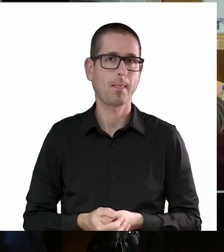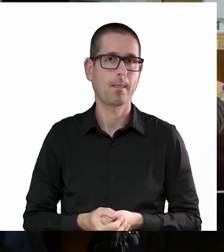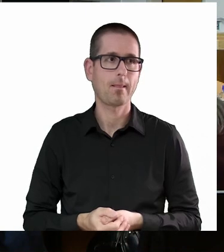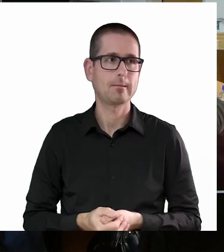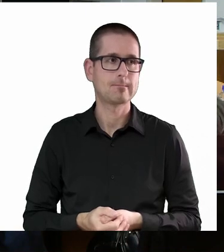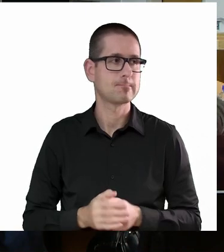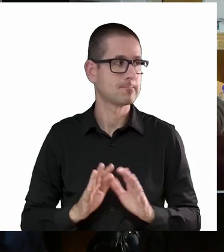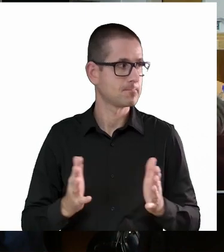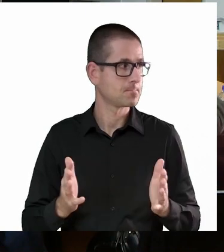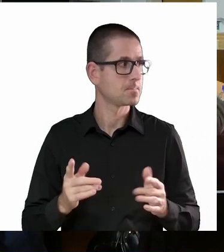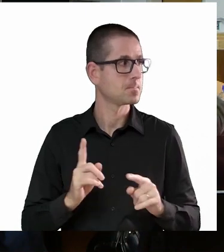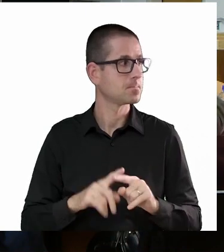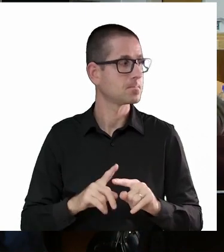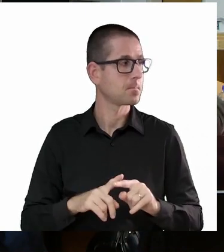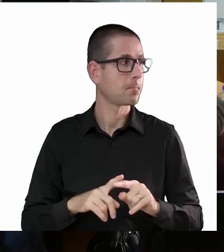No?